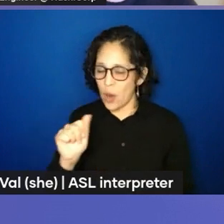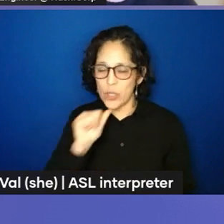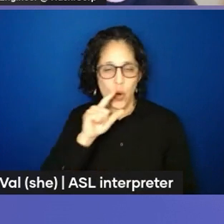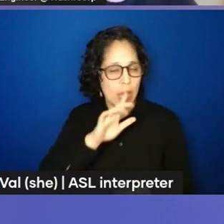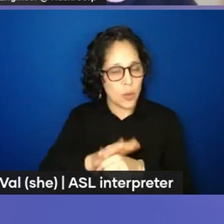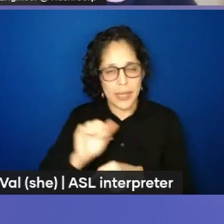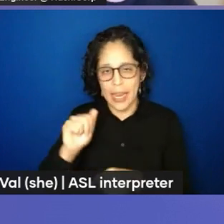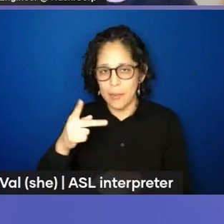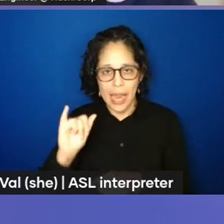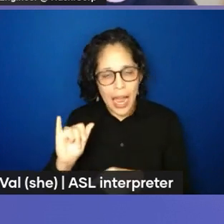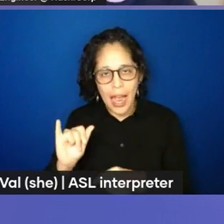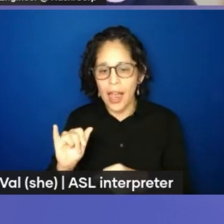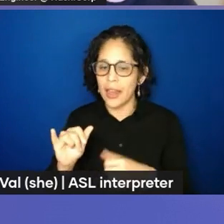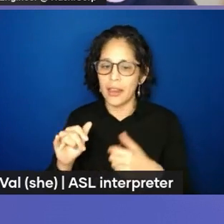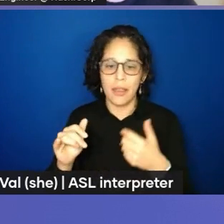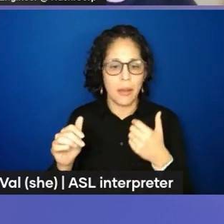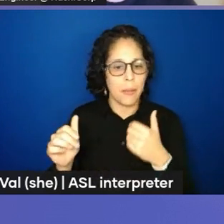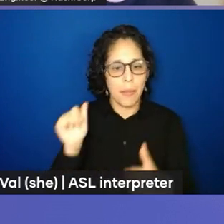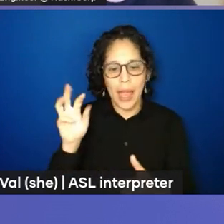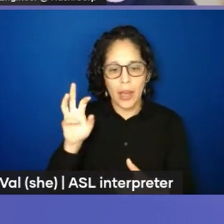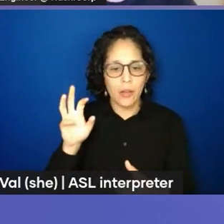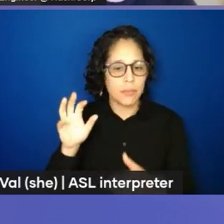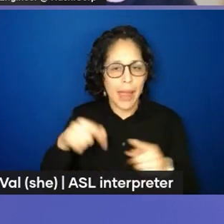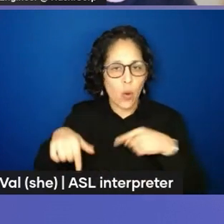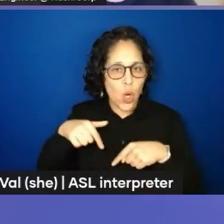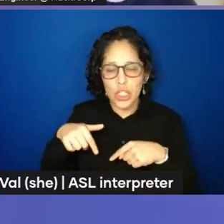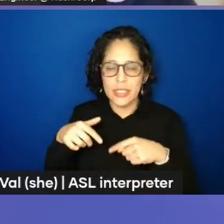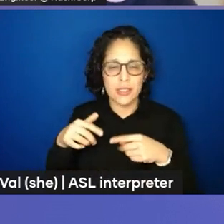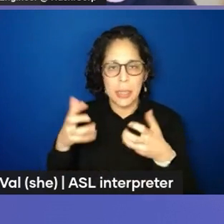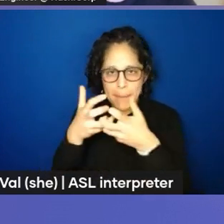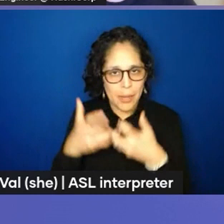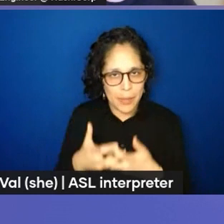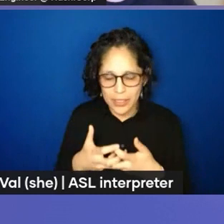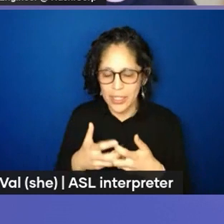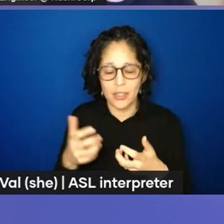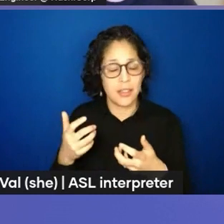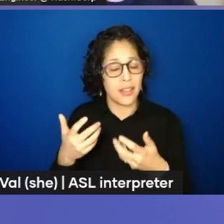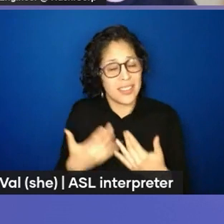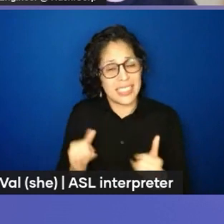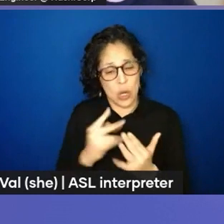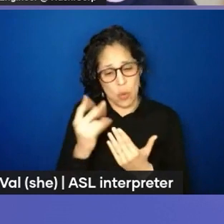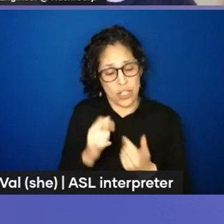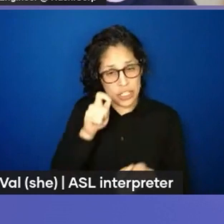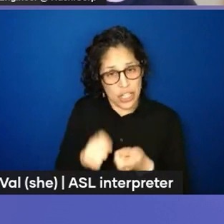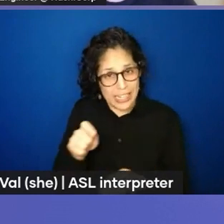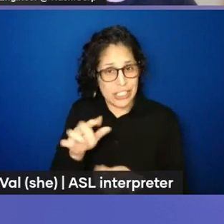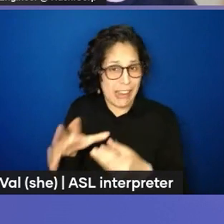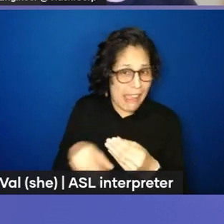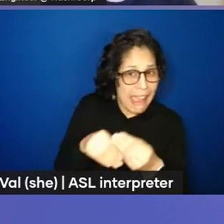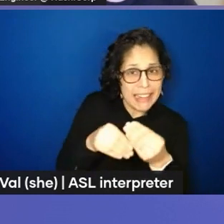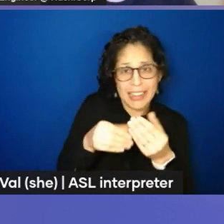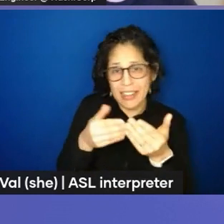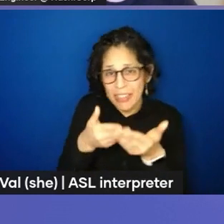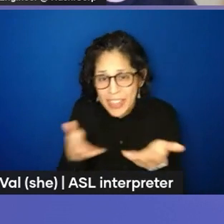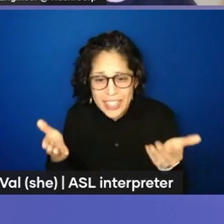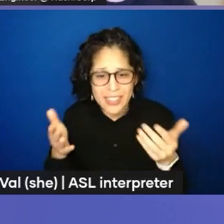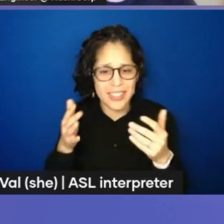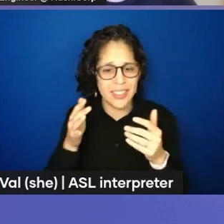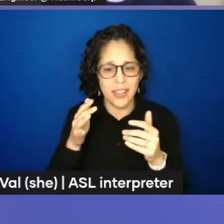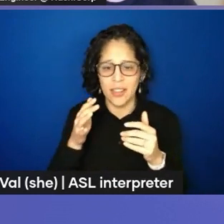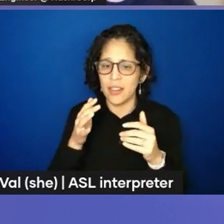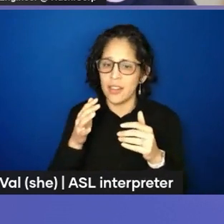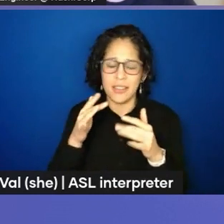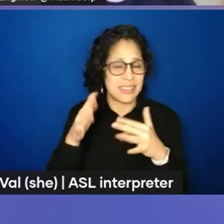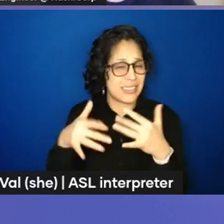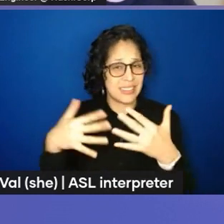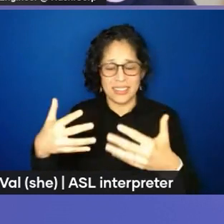backwards compatibility, things like that. We are still kind of changing the project, adding new bits and pieces and so on. It's